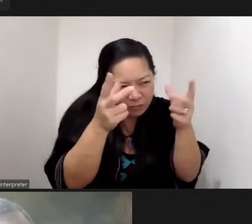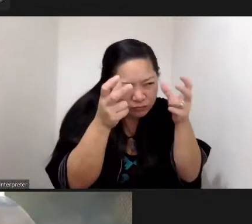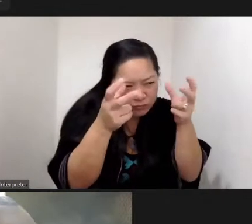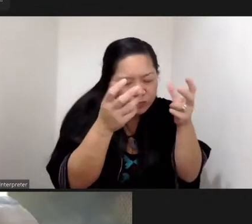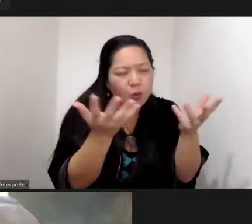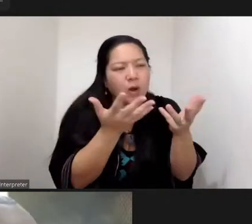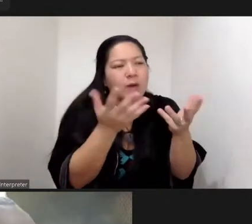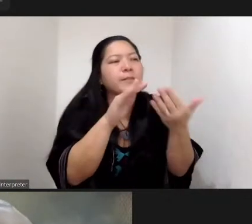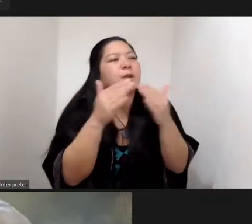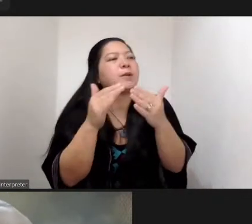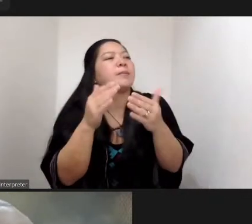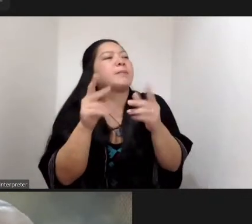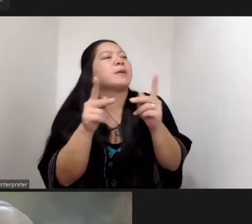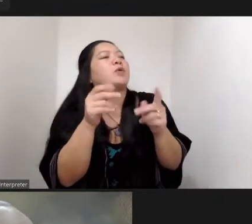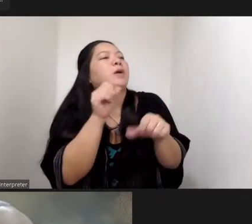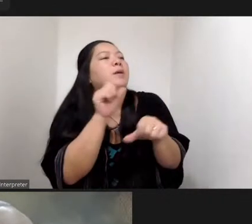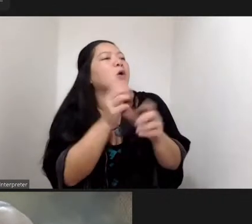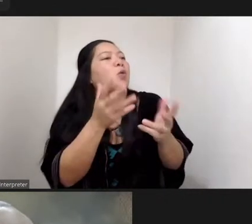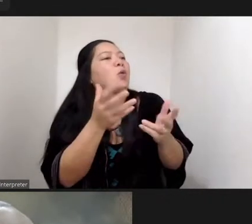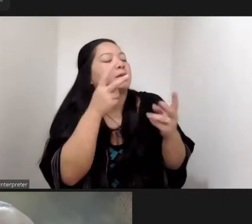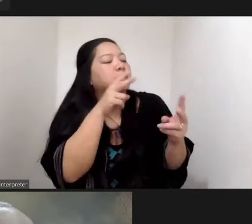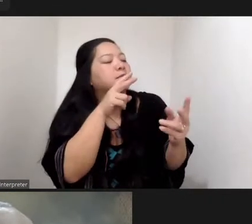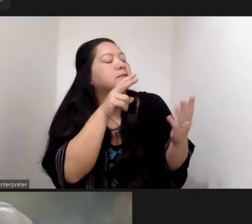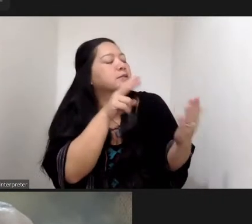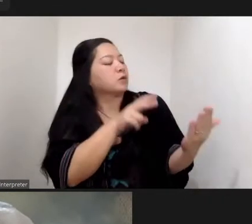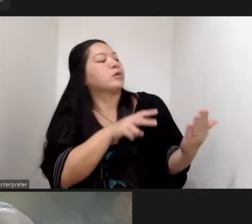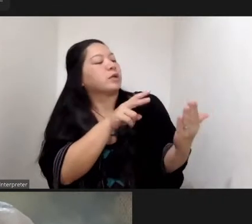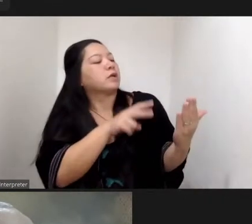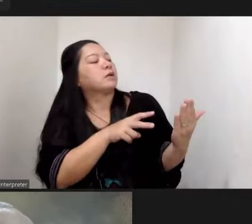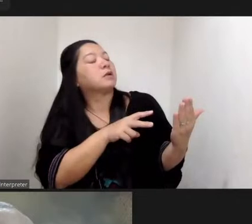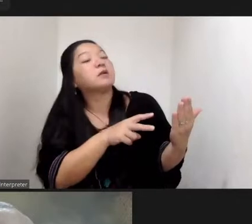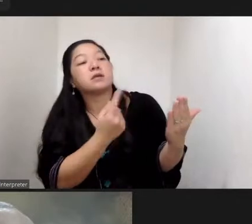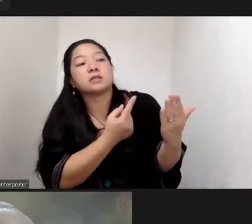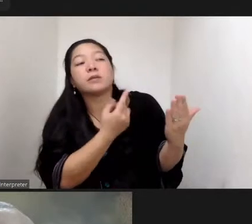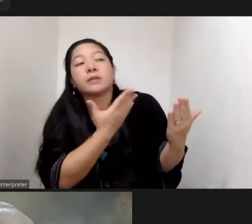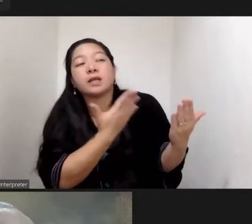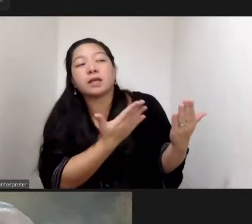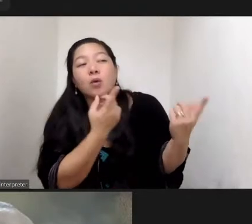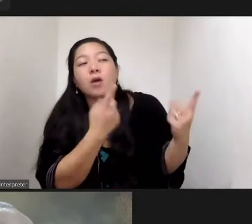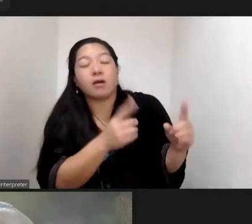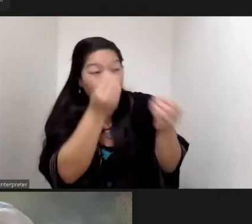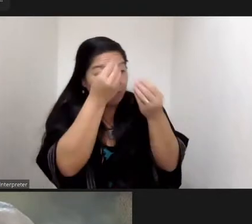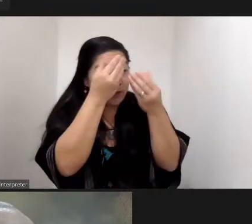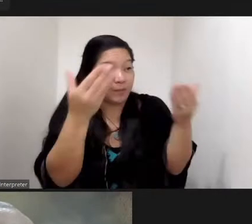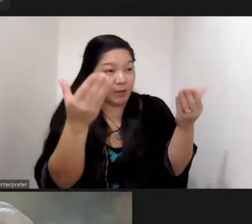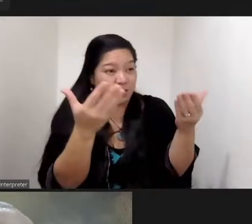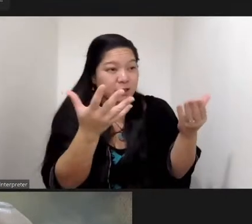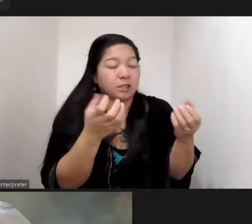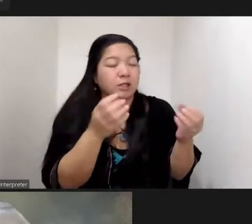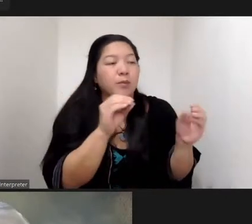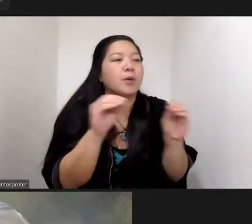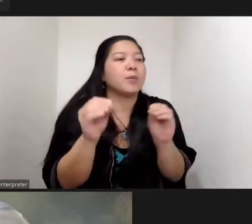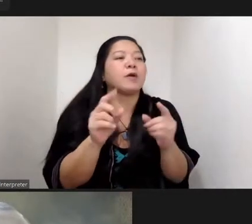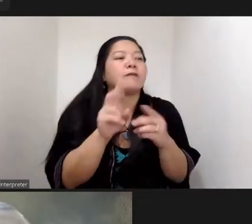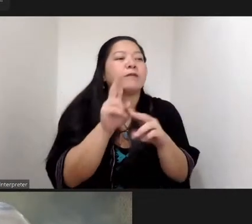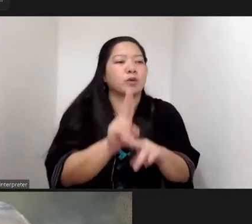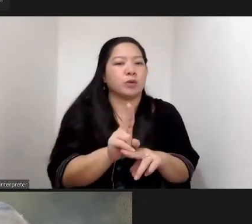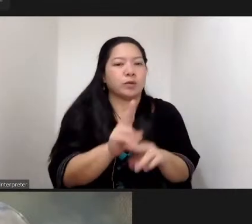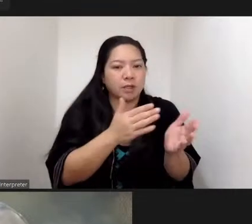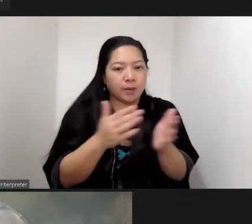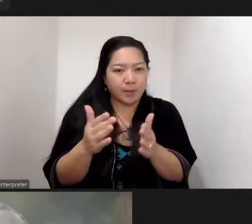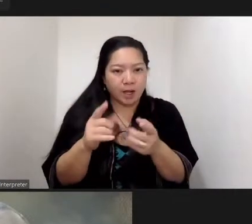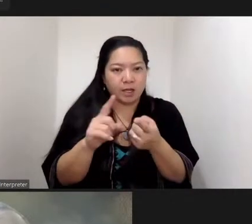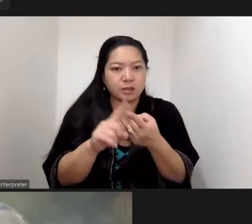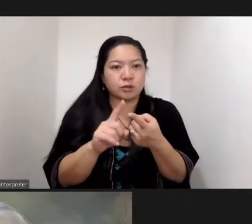who are employed, they want to see exactly how, is there going to be a gradual move of using the plan as